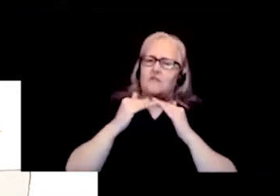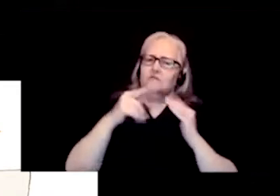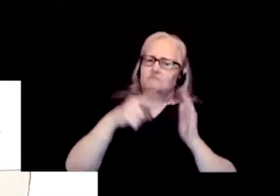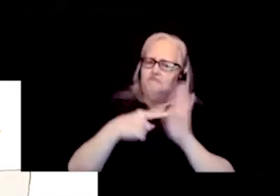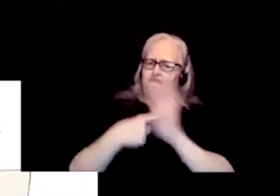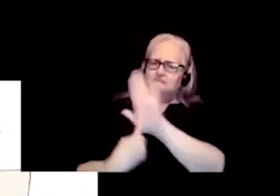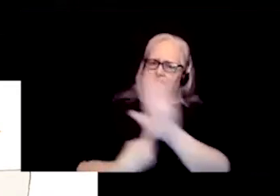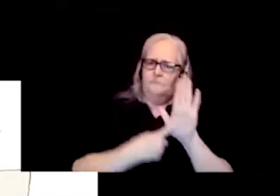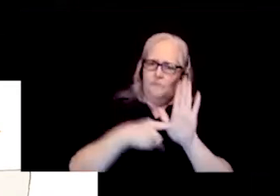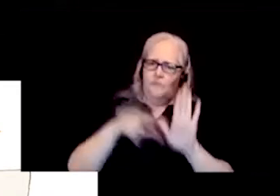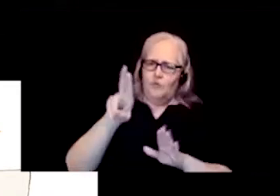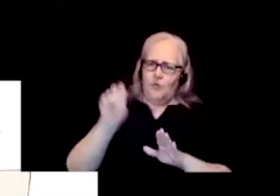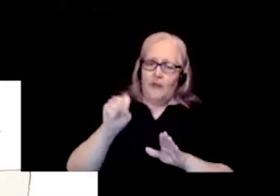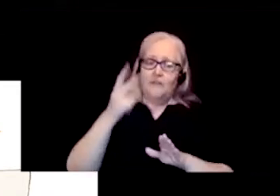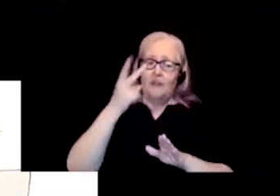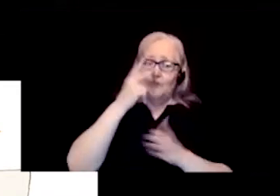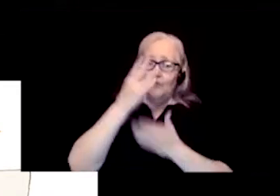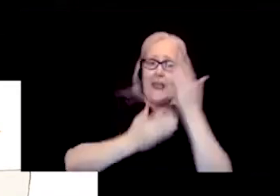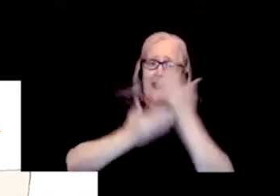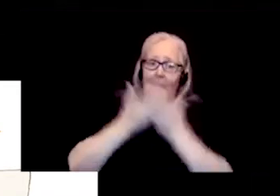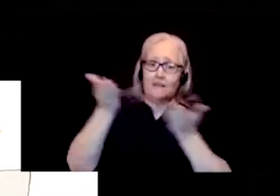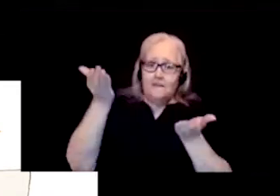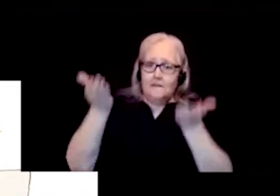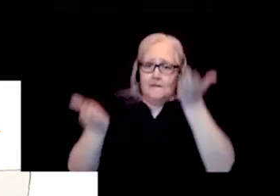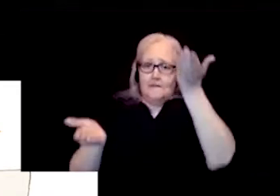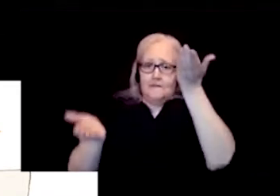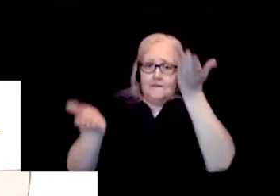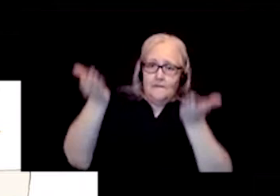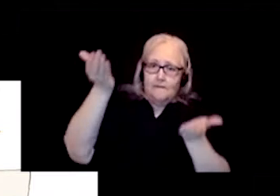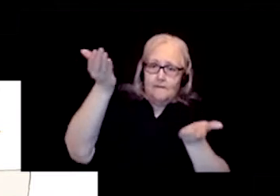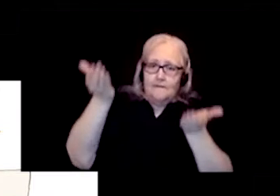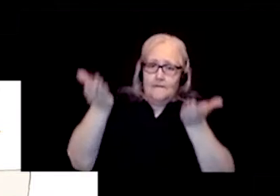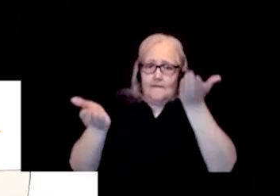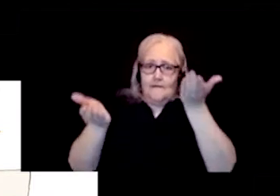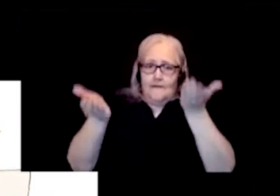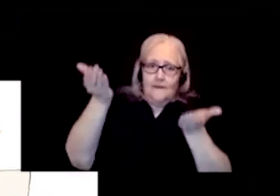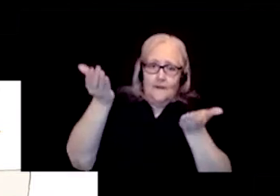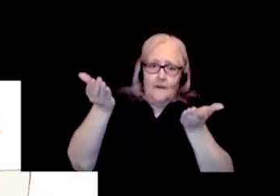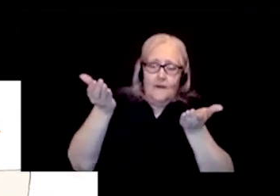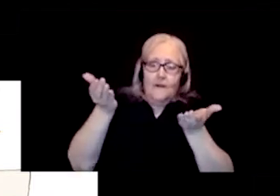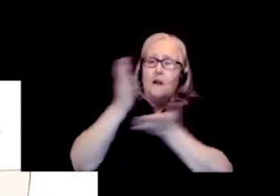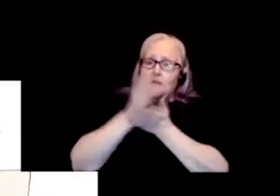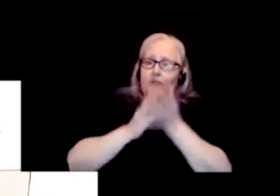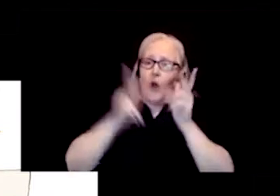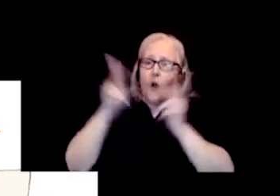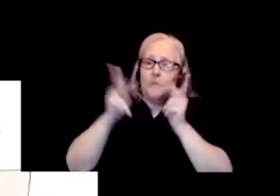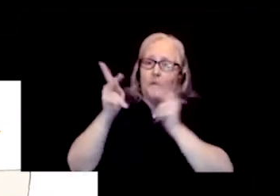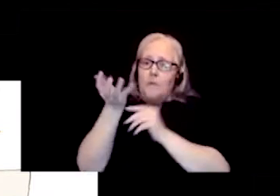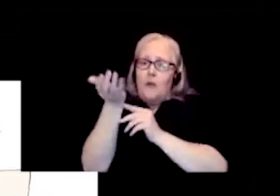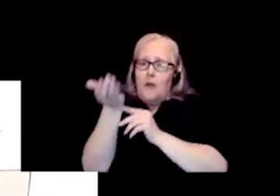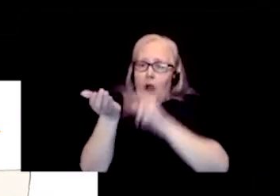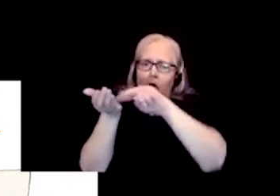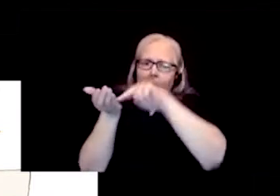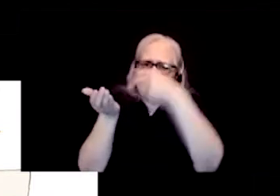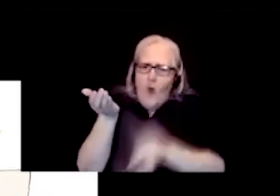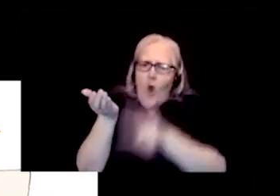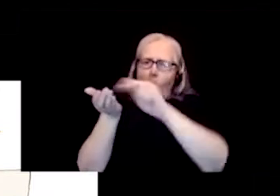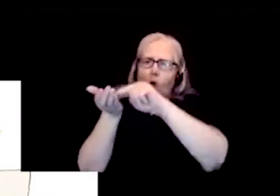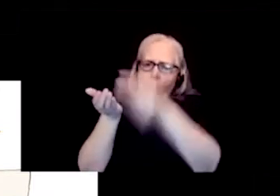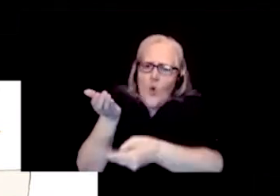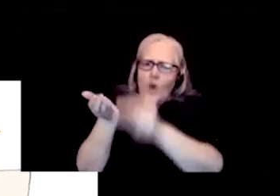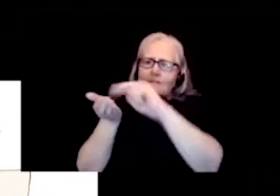the scales of justice, right? This balance, where you see people falling out of the balance, right? Trying to